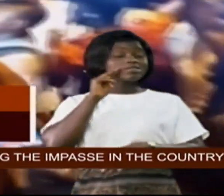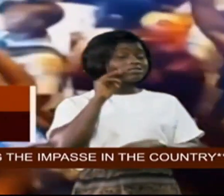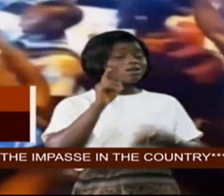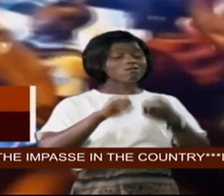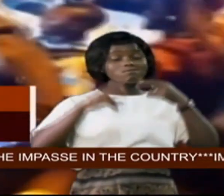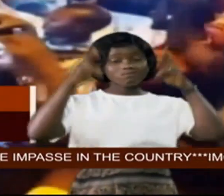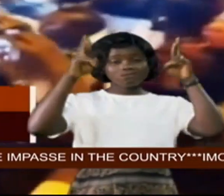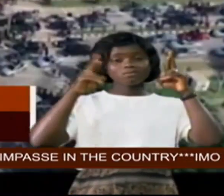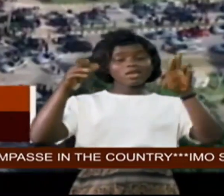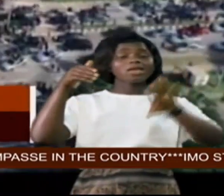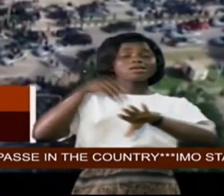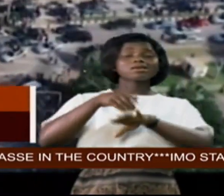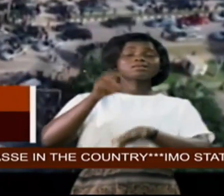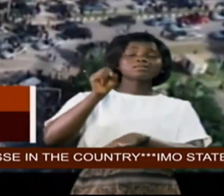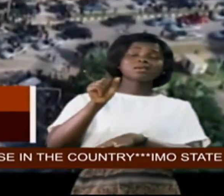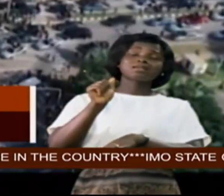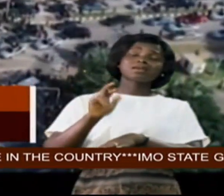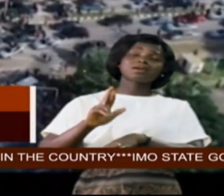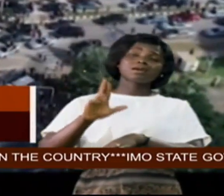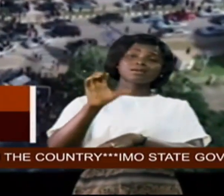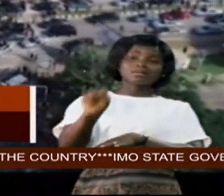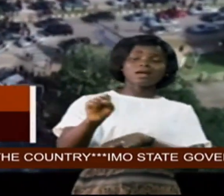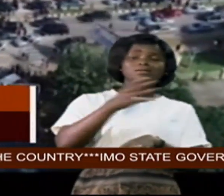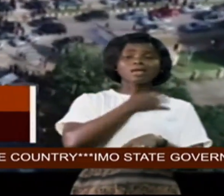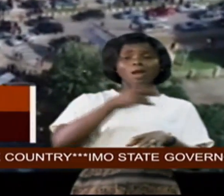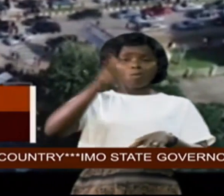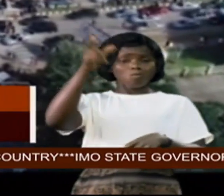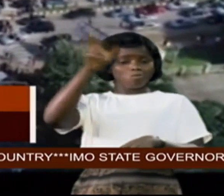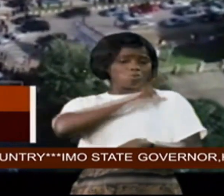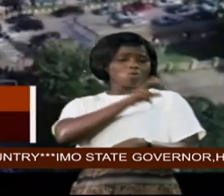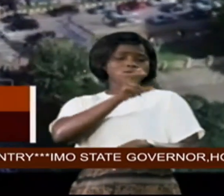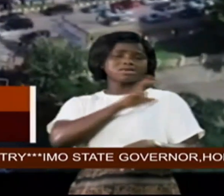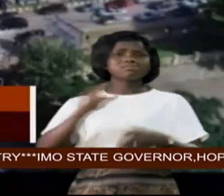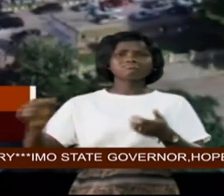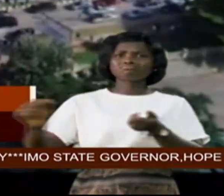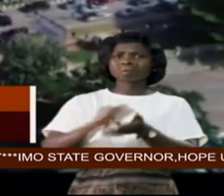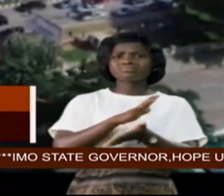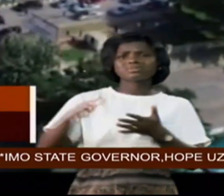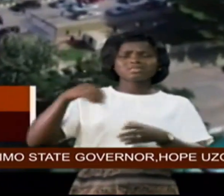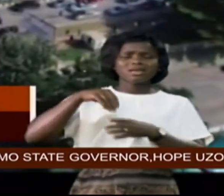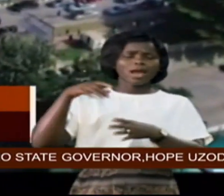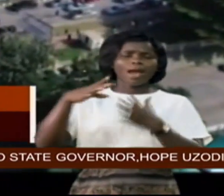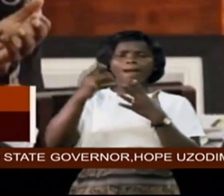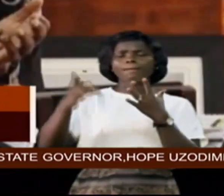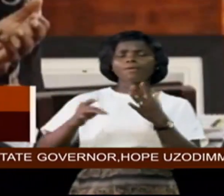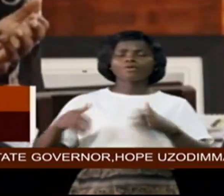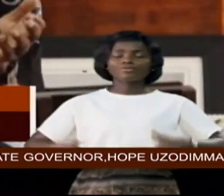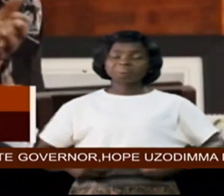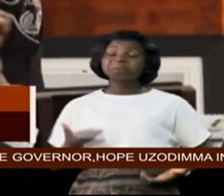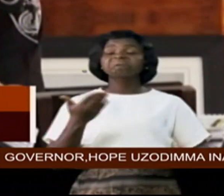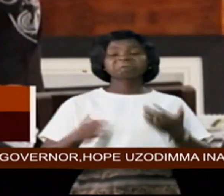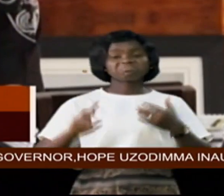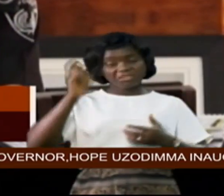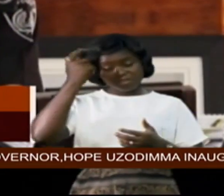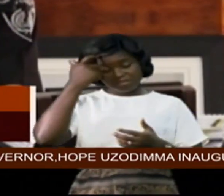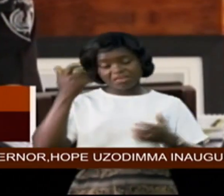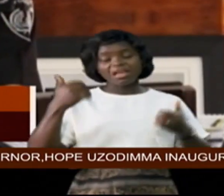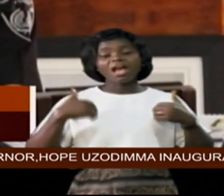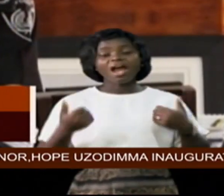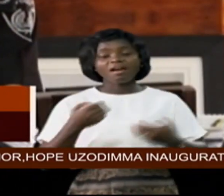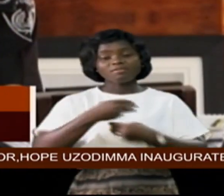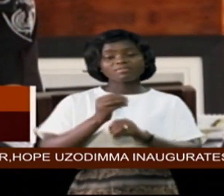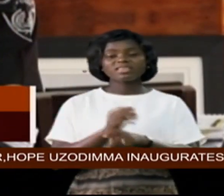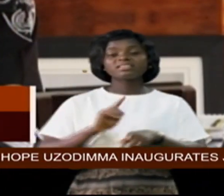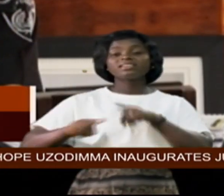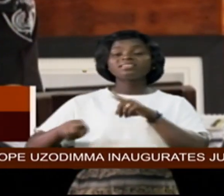federal anti-robbery squad and police brutality among youths. Though the government have made several pronouncements on these burning